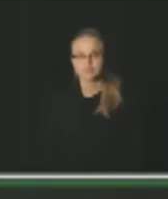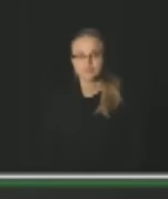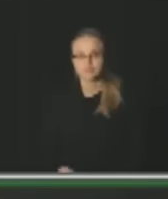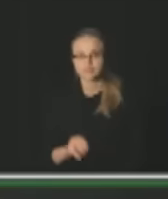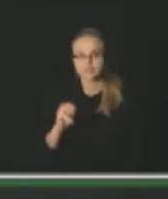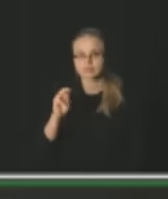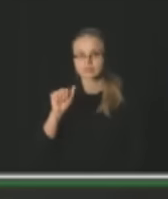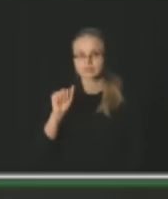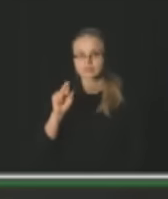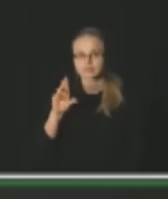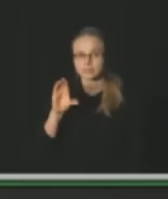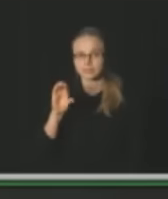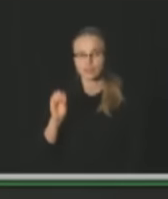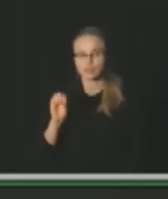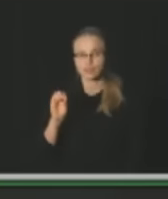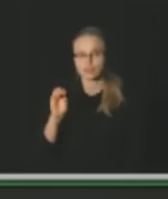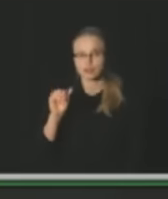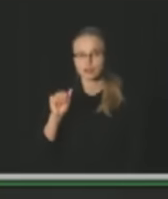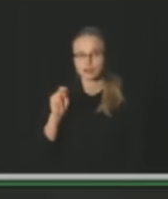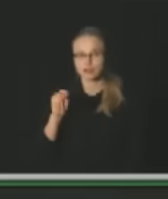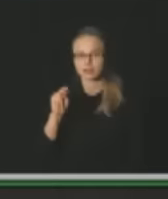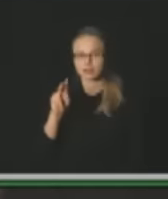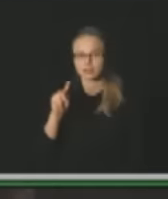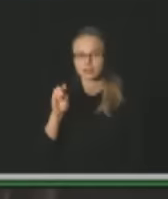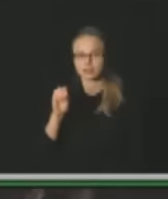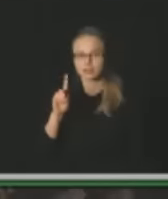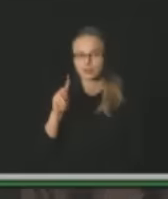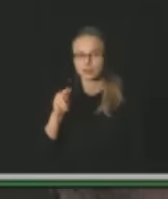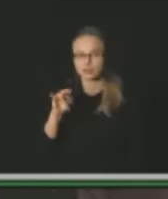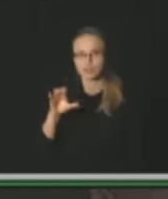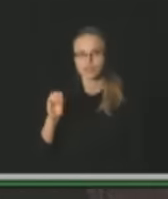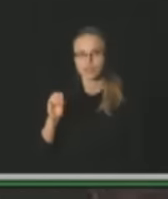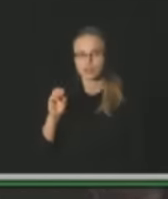Marco Antonio Lopez.